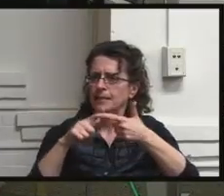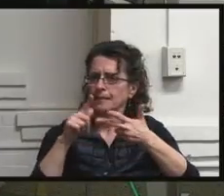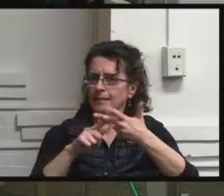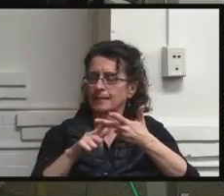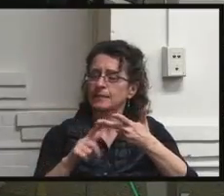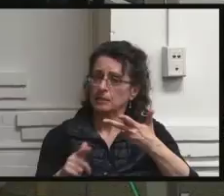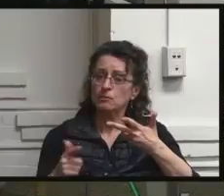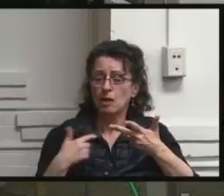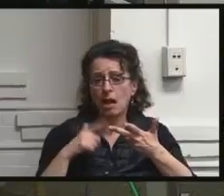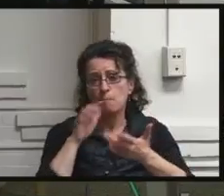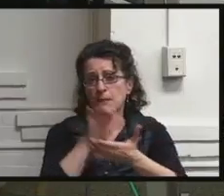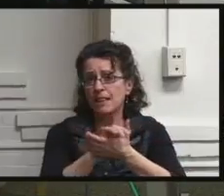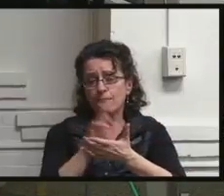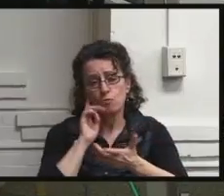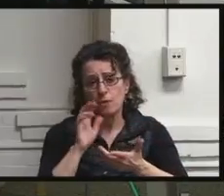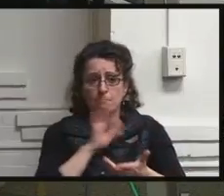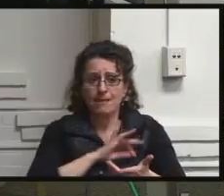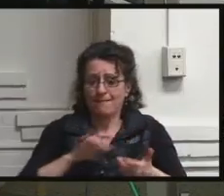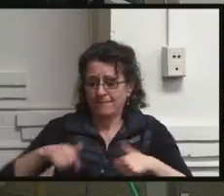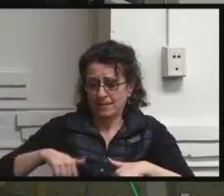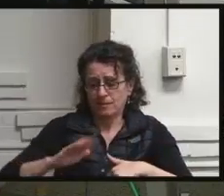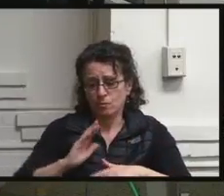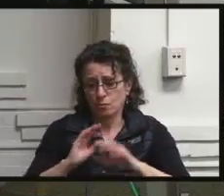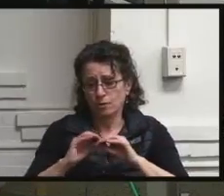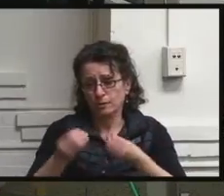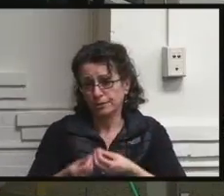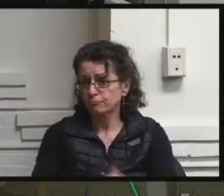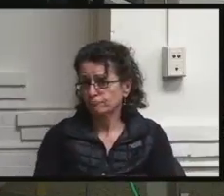I believe will benefit the organization.